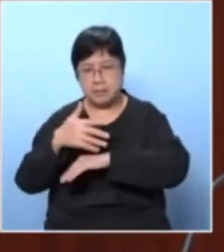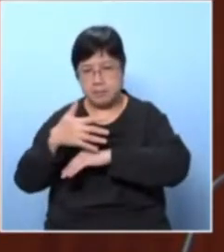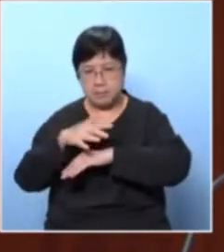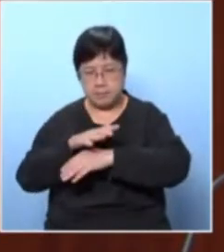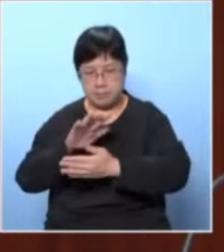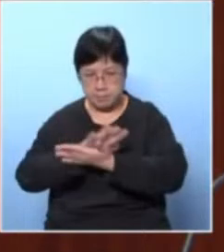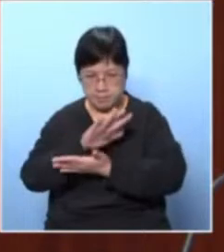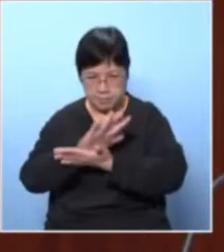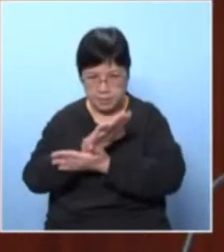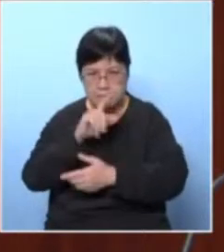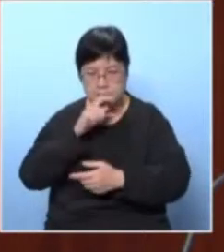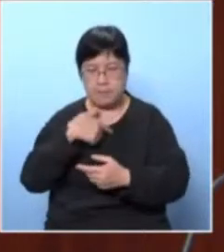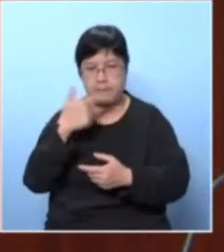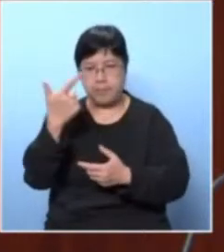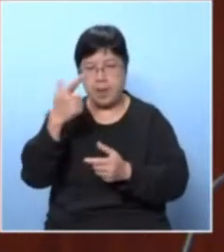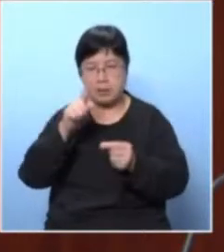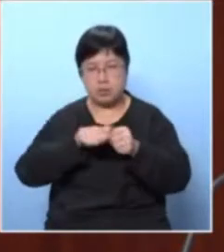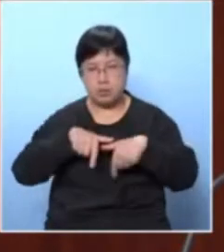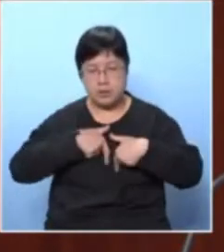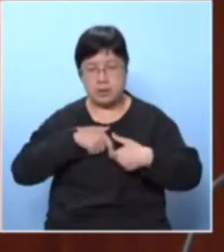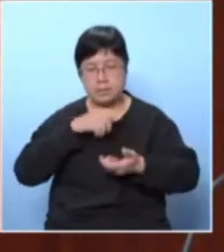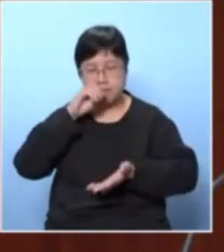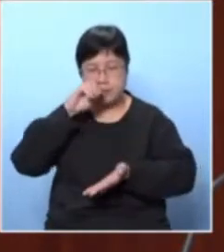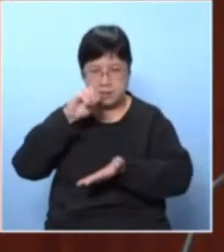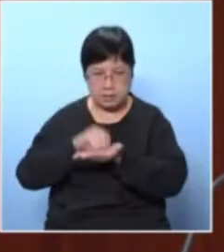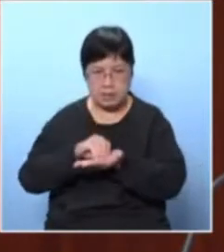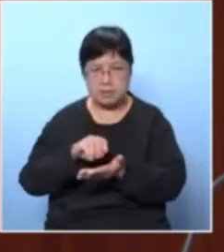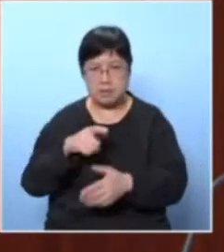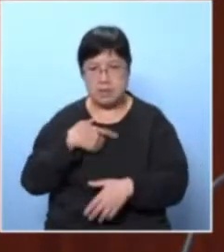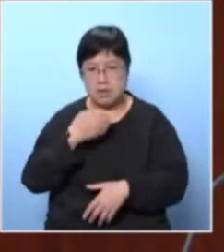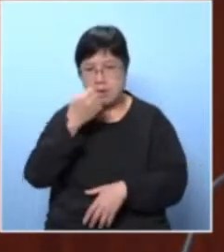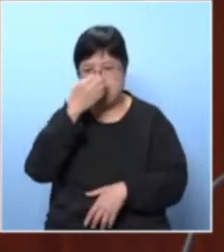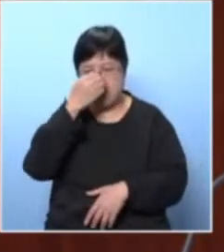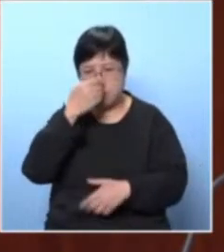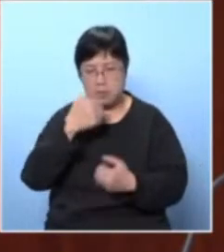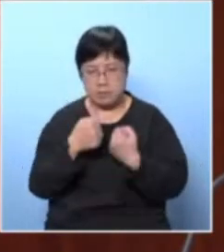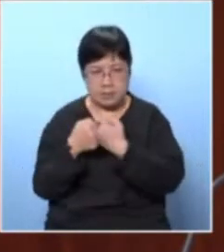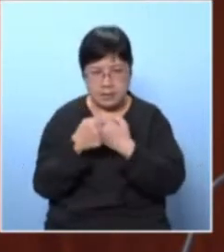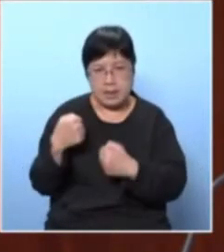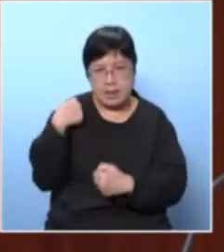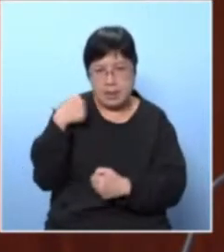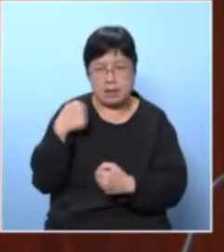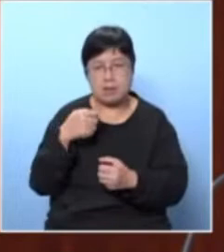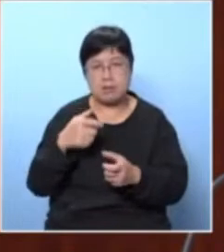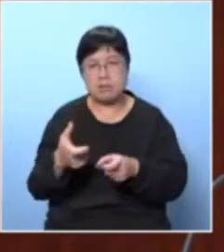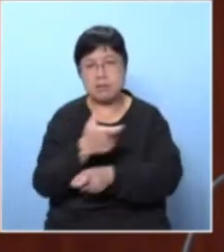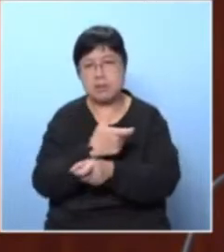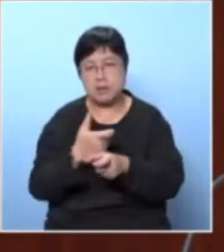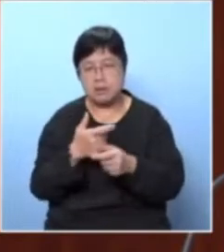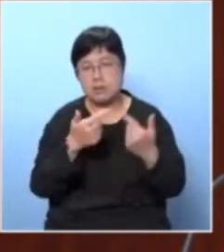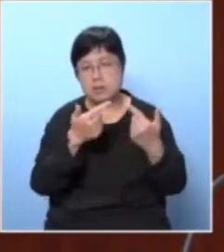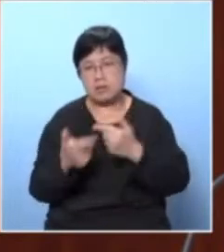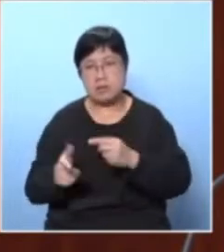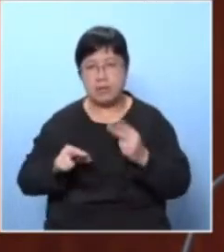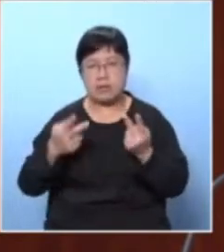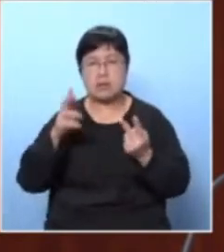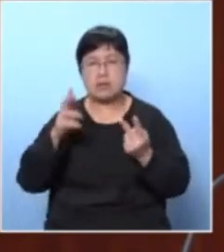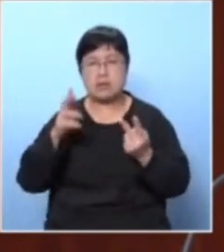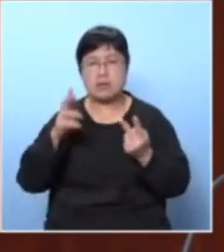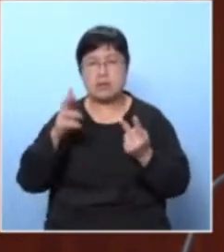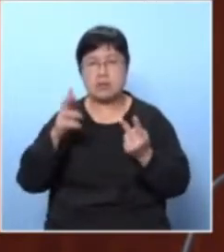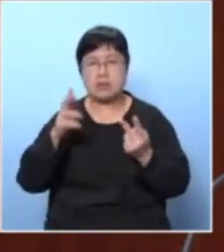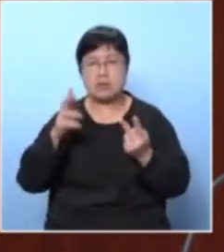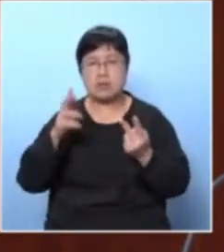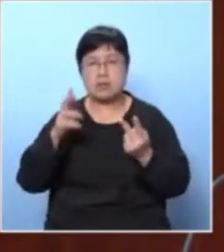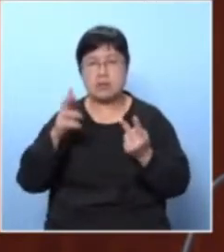Kong's development of 8 centers as outlined in the 14th Five-Year Plan, providing impetus for sustaining our competitiveness